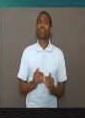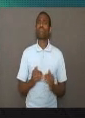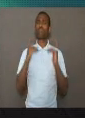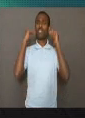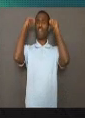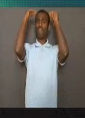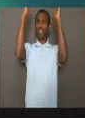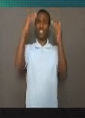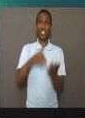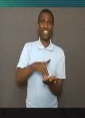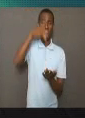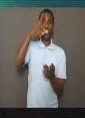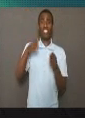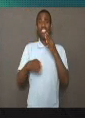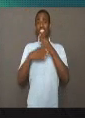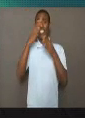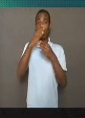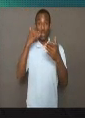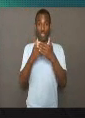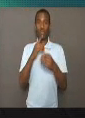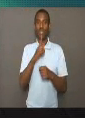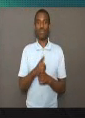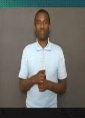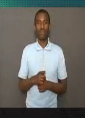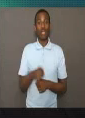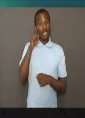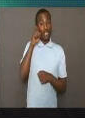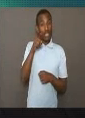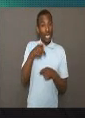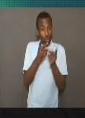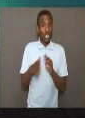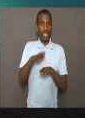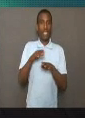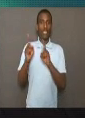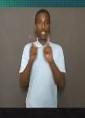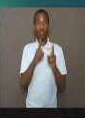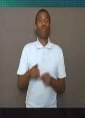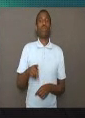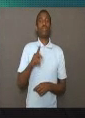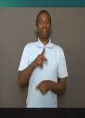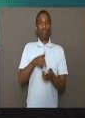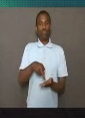point, and the potential energy is 0.